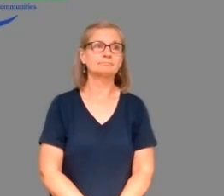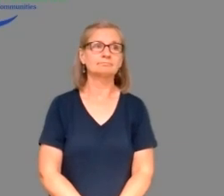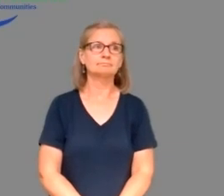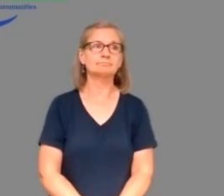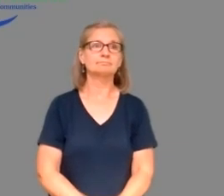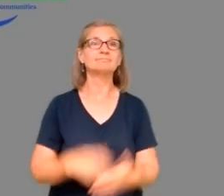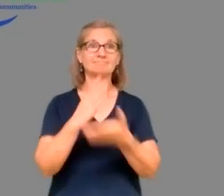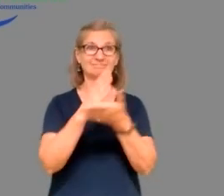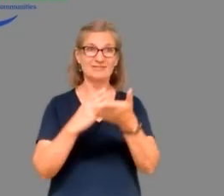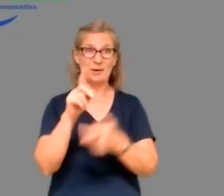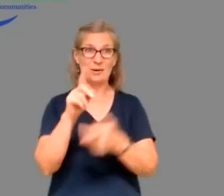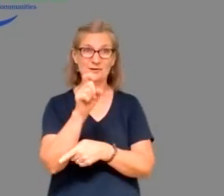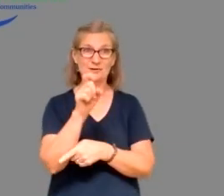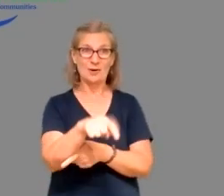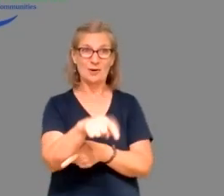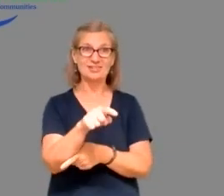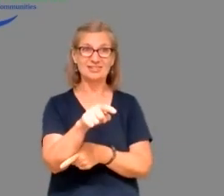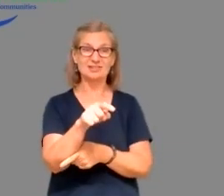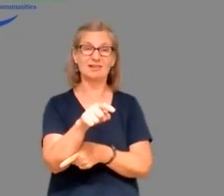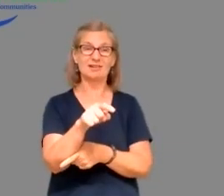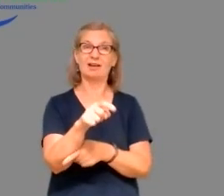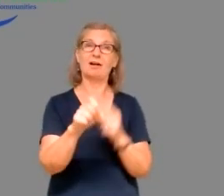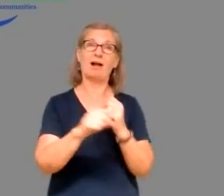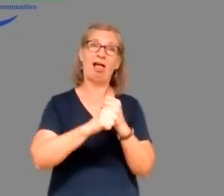some of these questions are paragraphs.